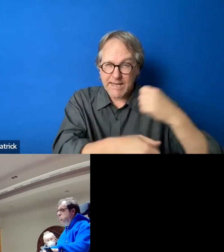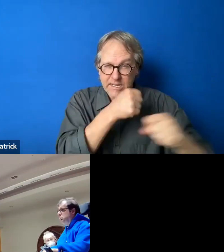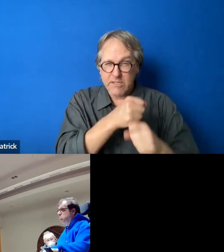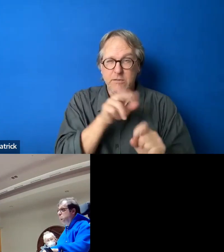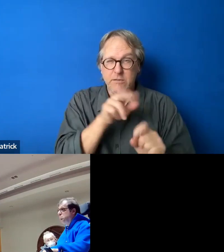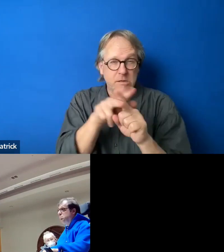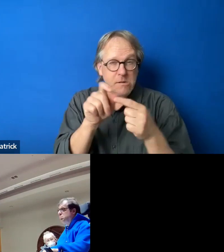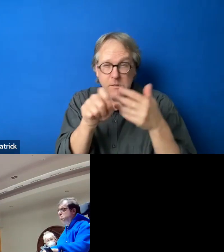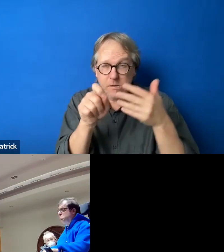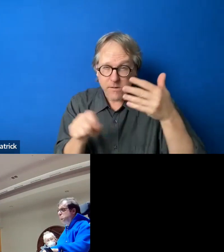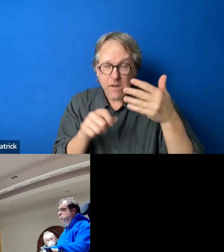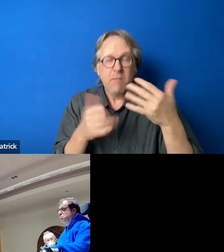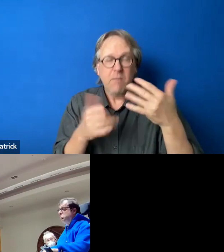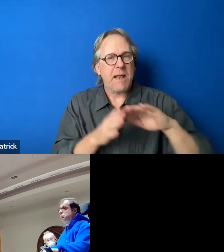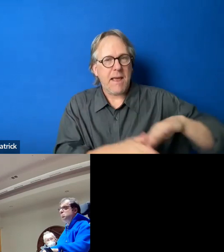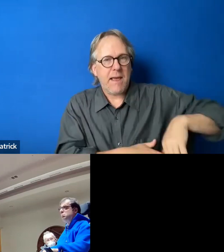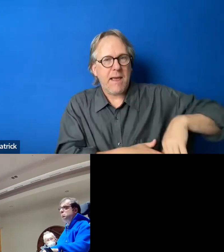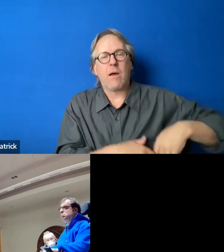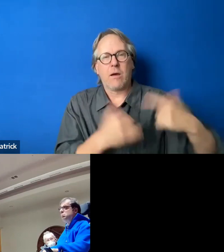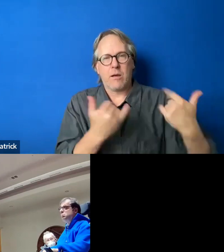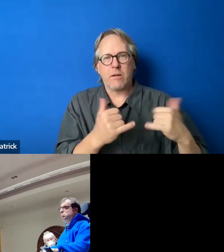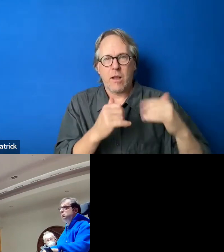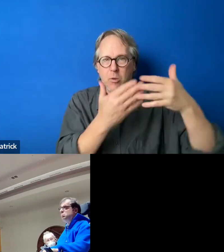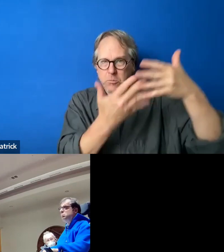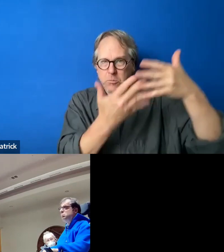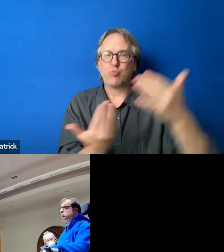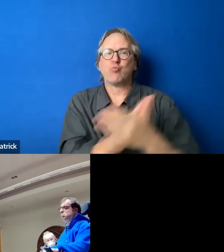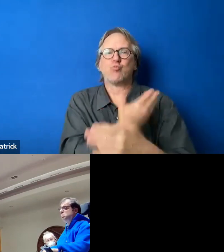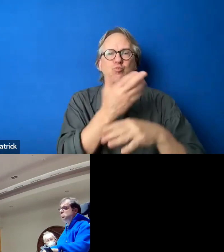there'll be some interesting new resources and new ways.